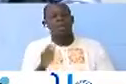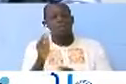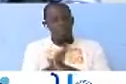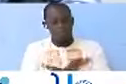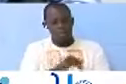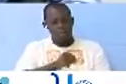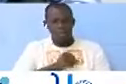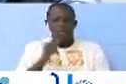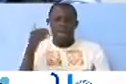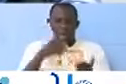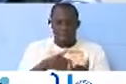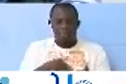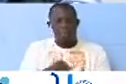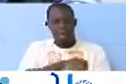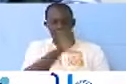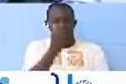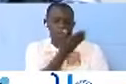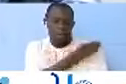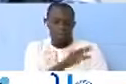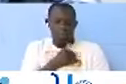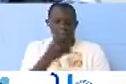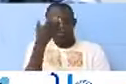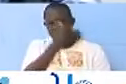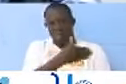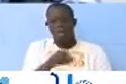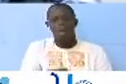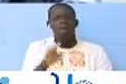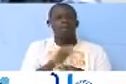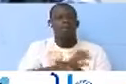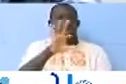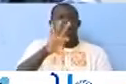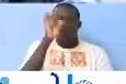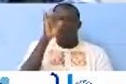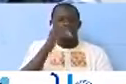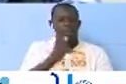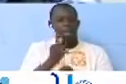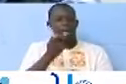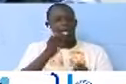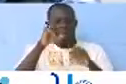came, but he left me there when he was appointed as governor.